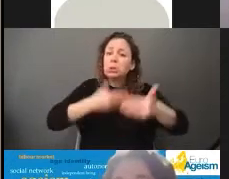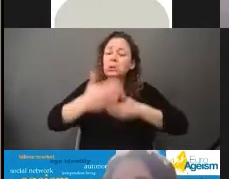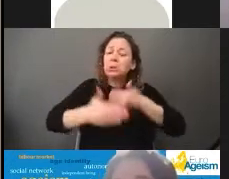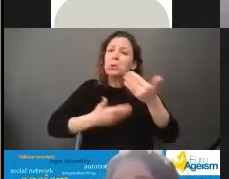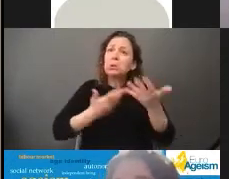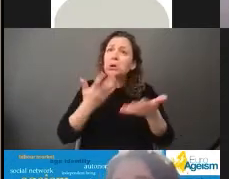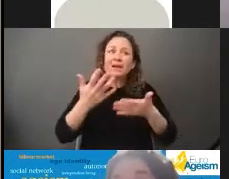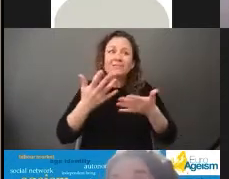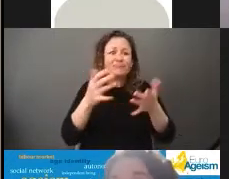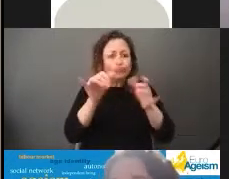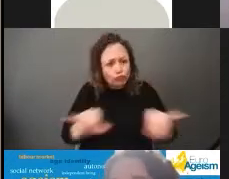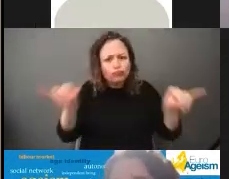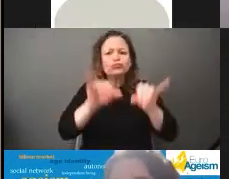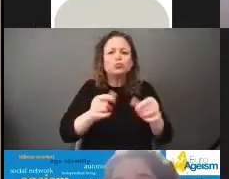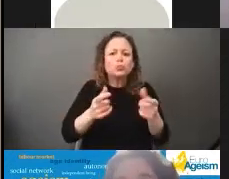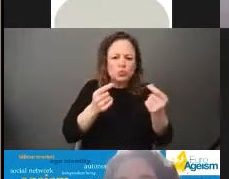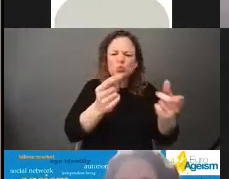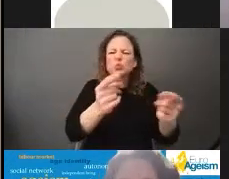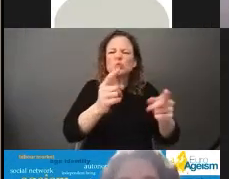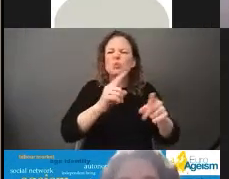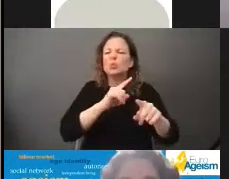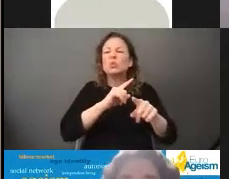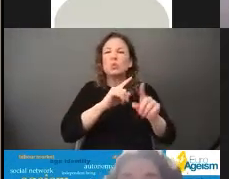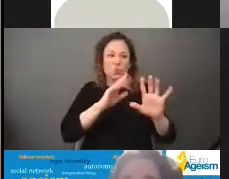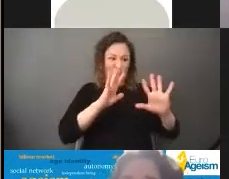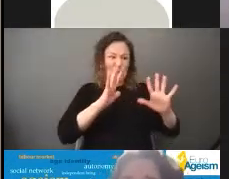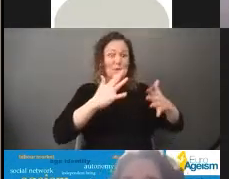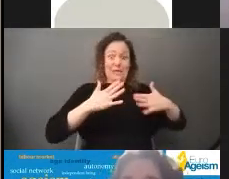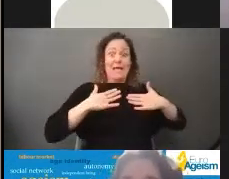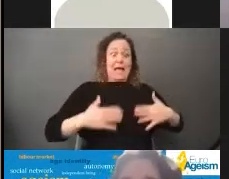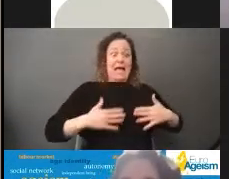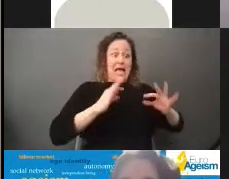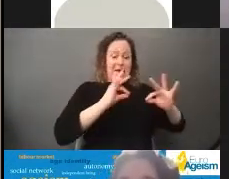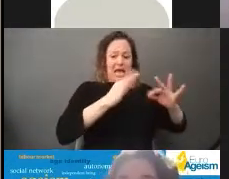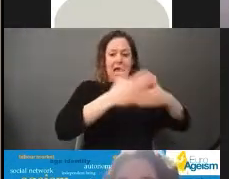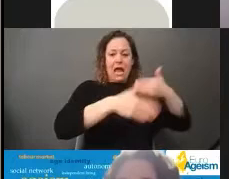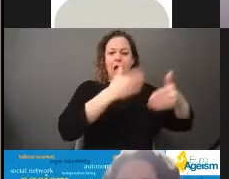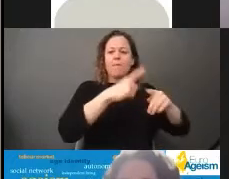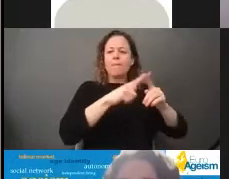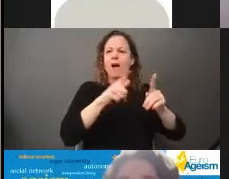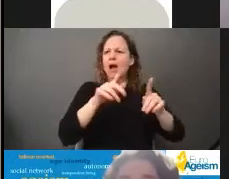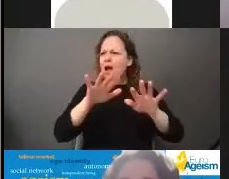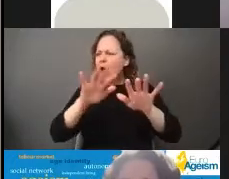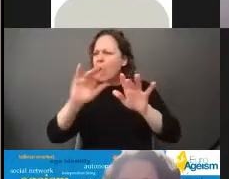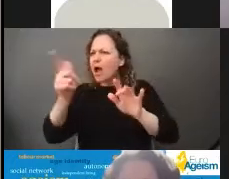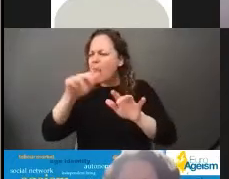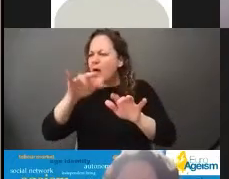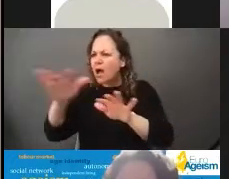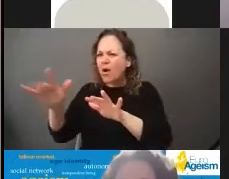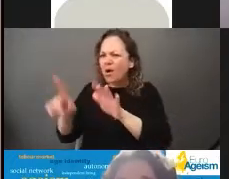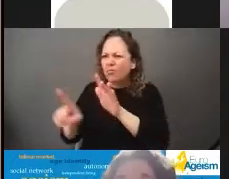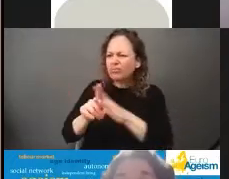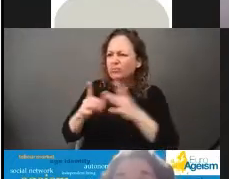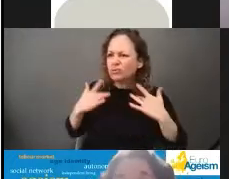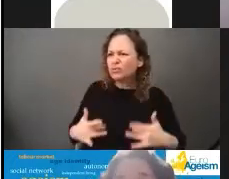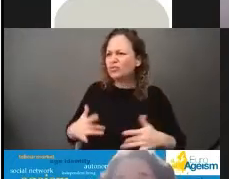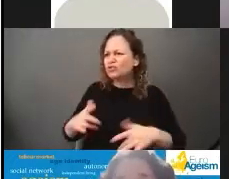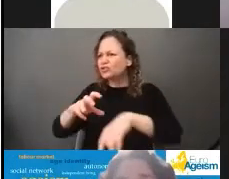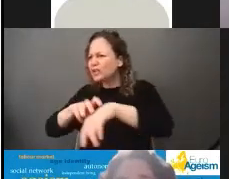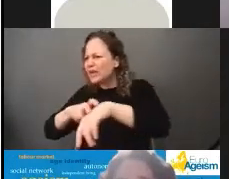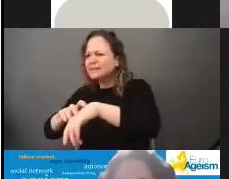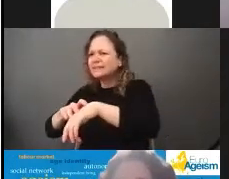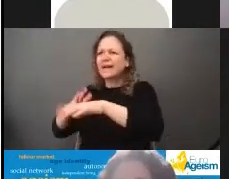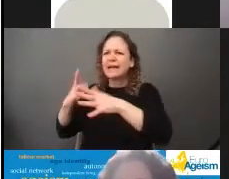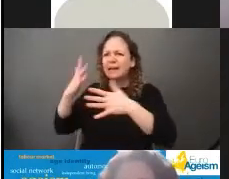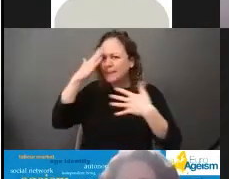they really collapsed, and many reported high levels of anxiety, depression, and despair. When we